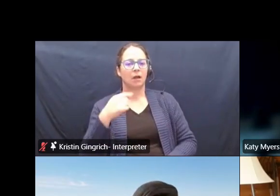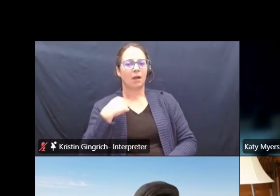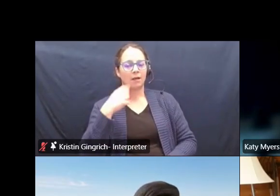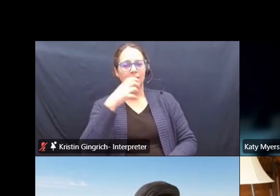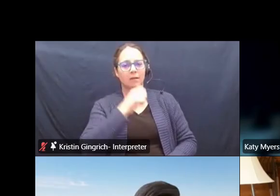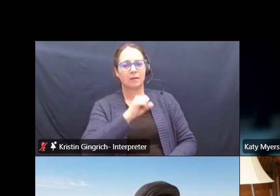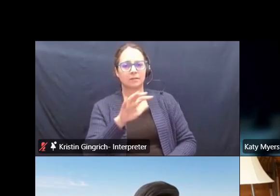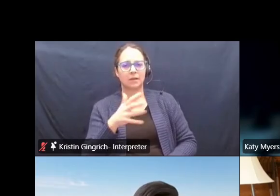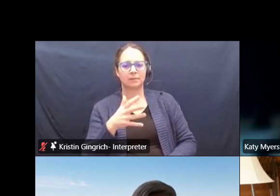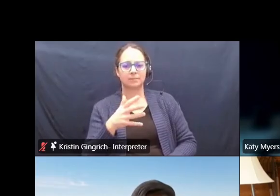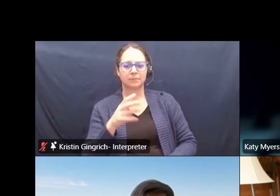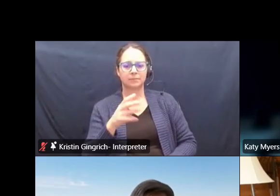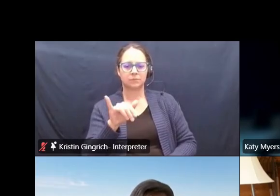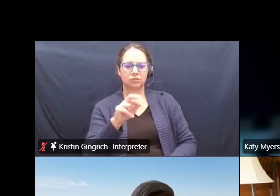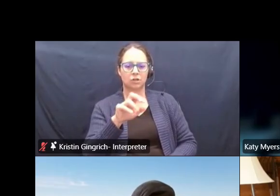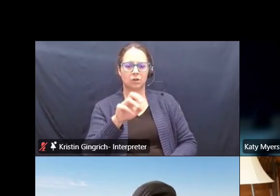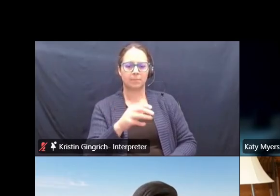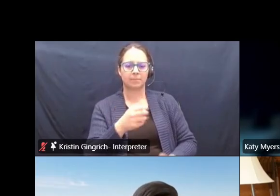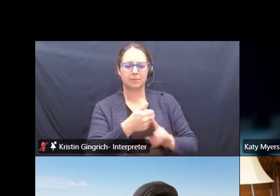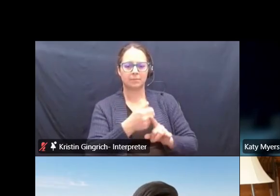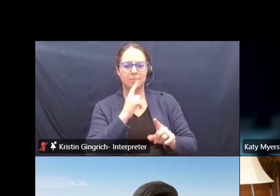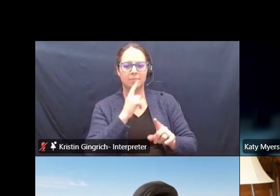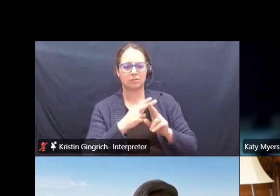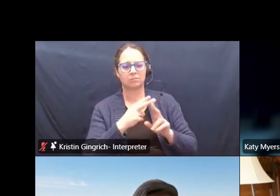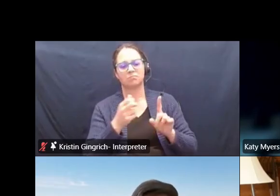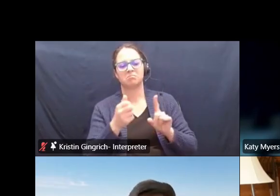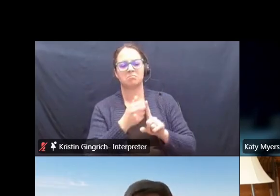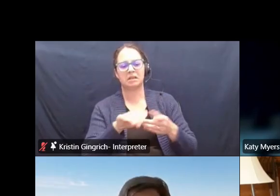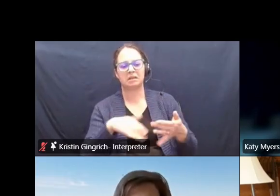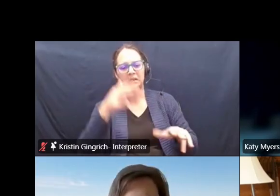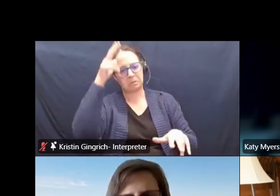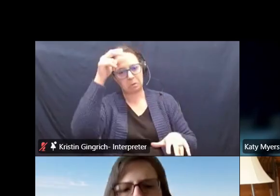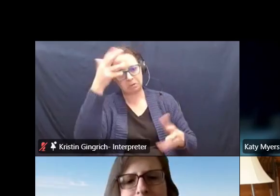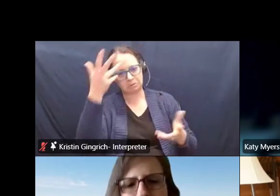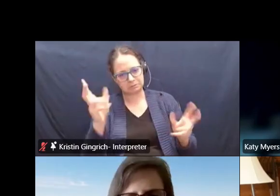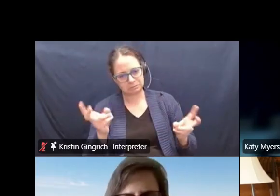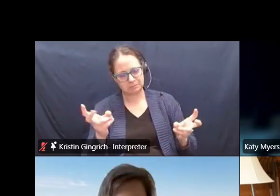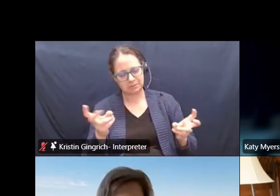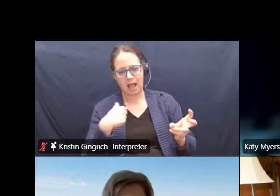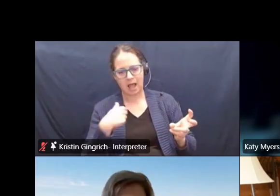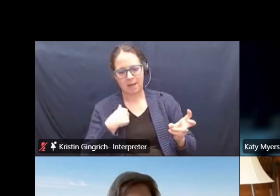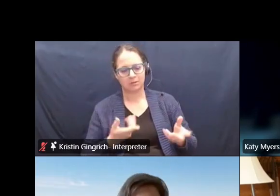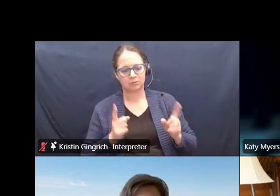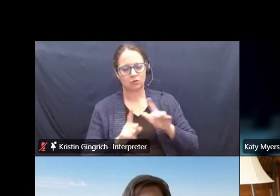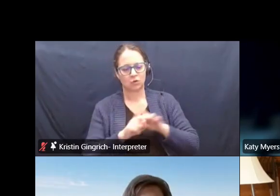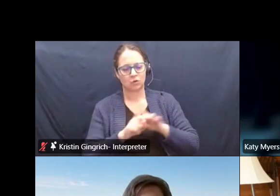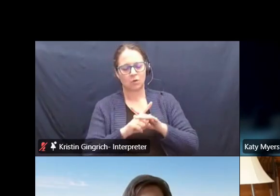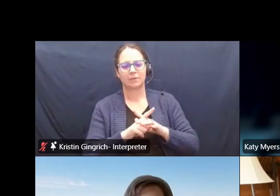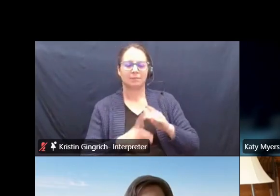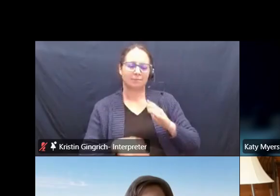Jerem earlier said beating a dead horse, and I guess I'm going to come in here and offer a couple more kicks to it.